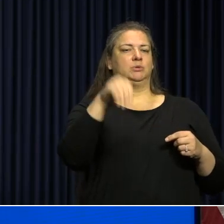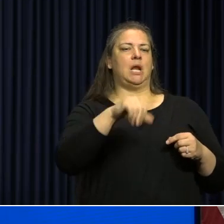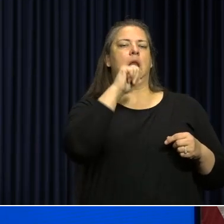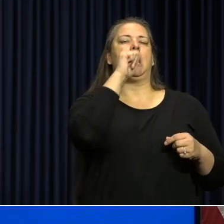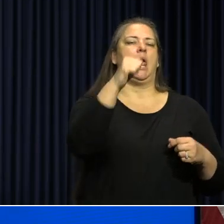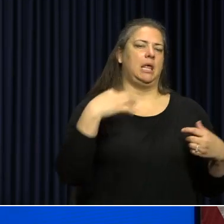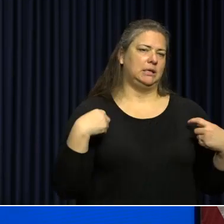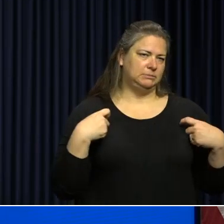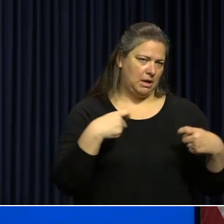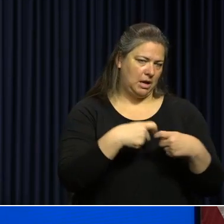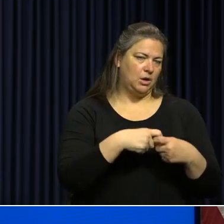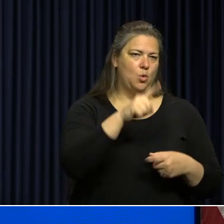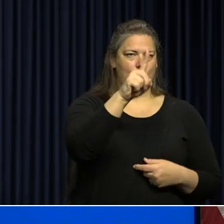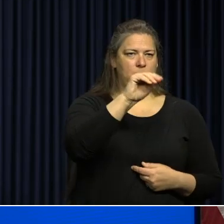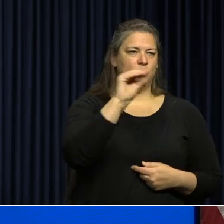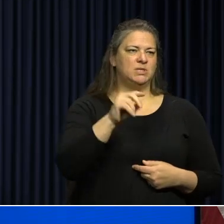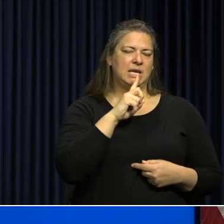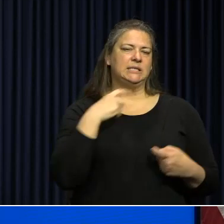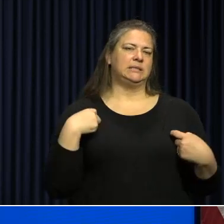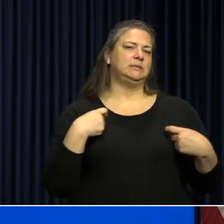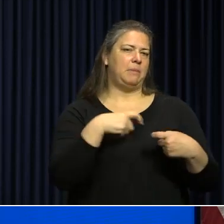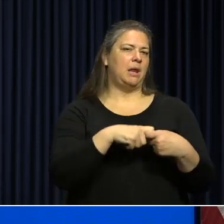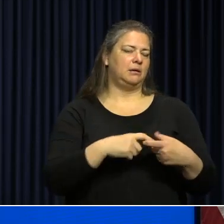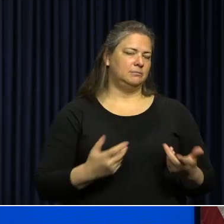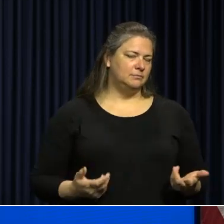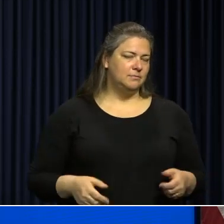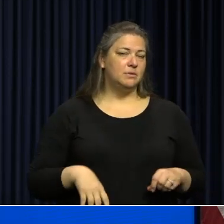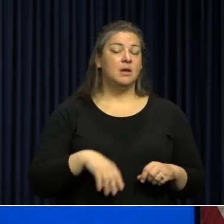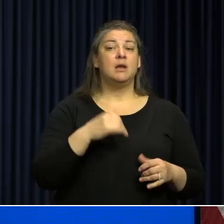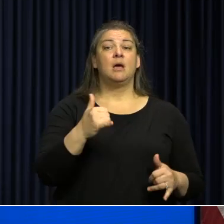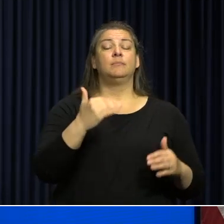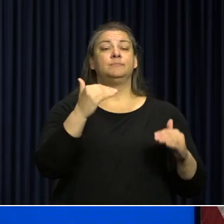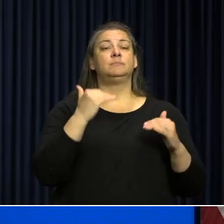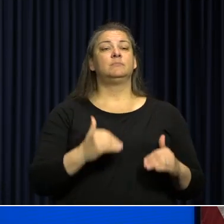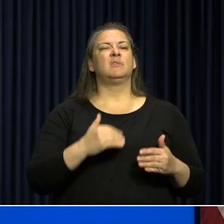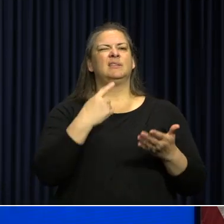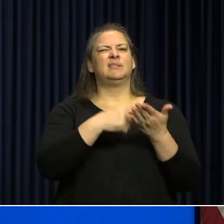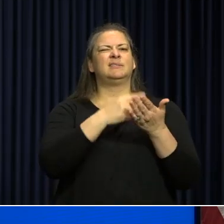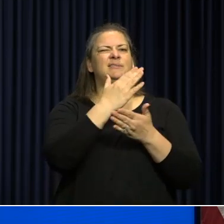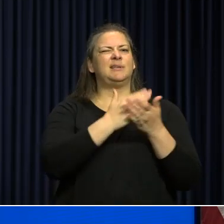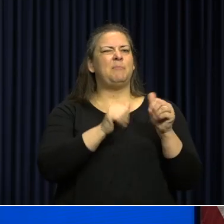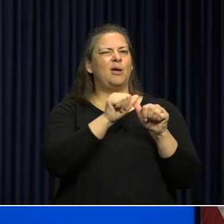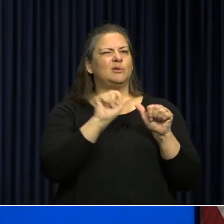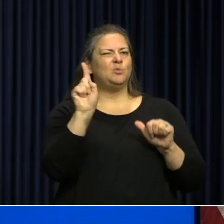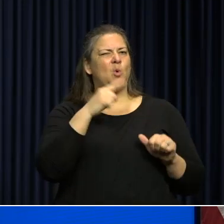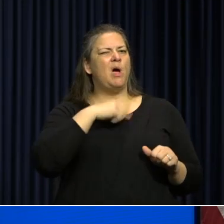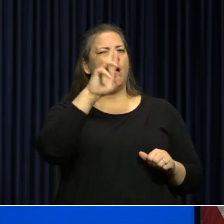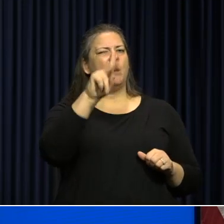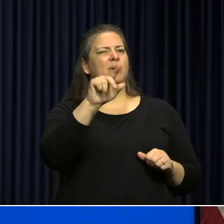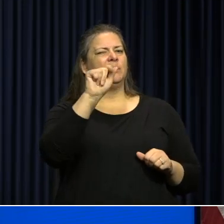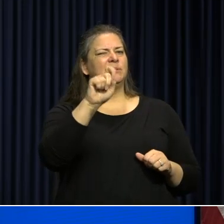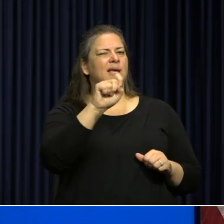non-Hispanic and 1% Hispanic. Really quickly, going over a couple areas that we try to update on each and every